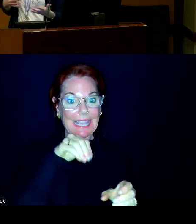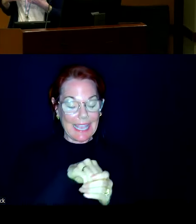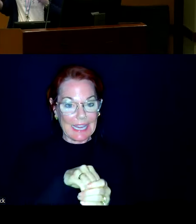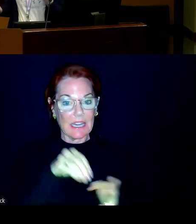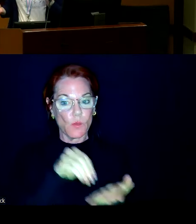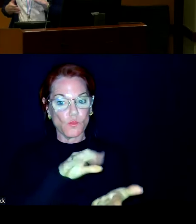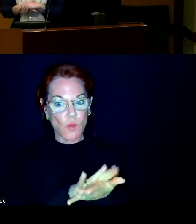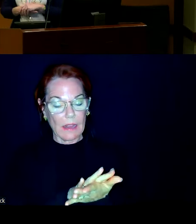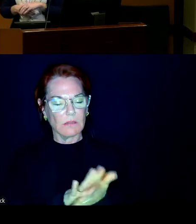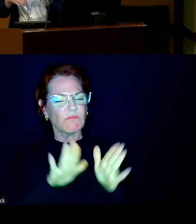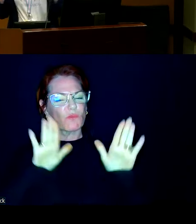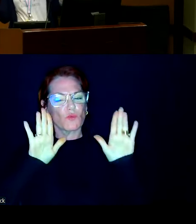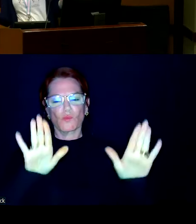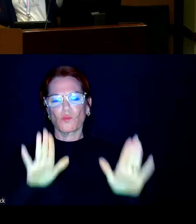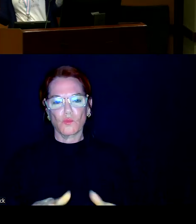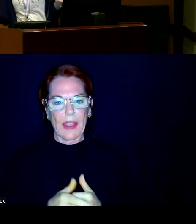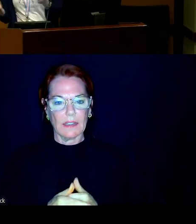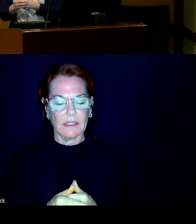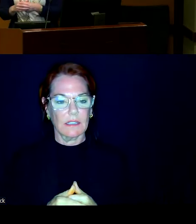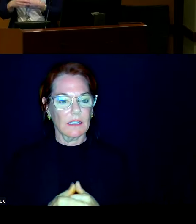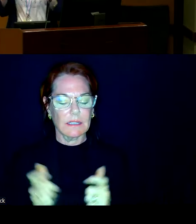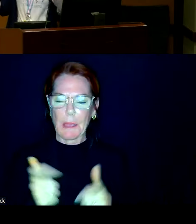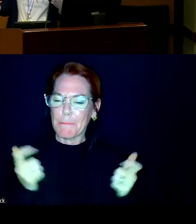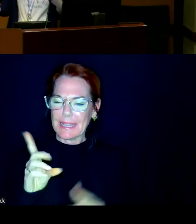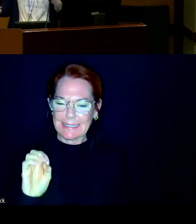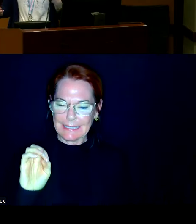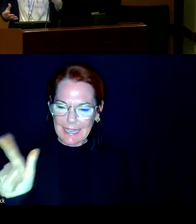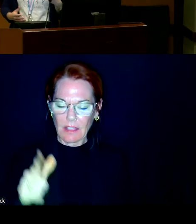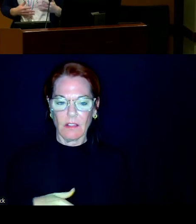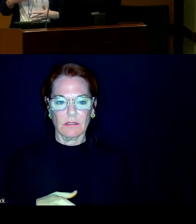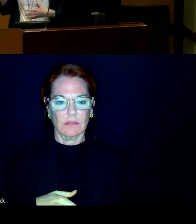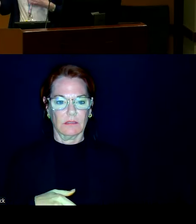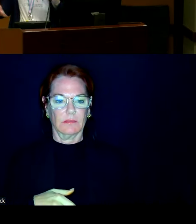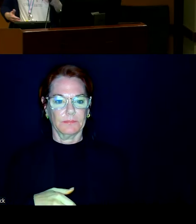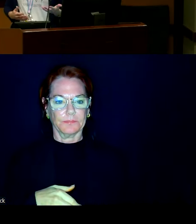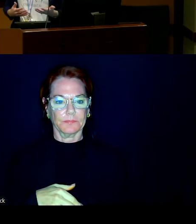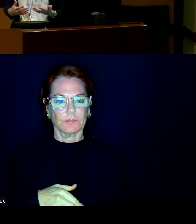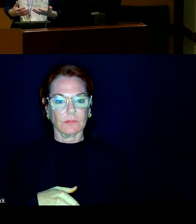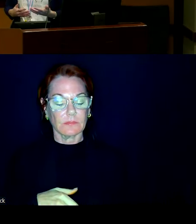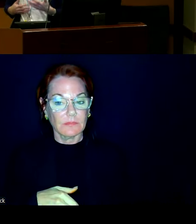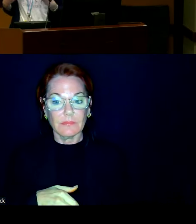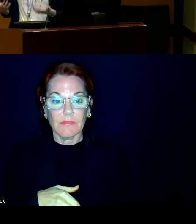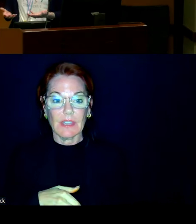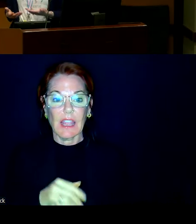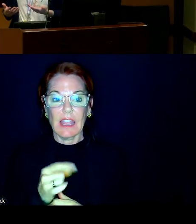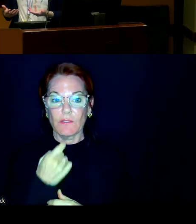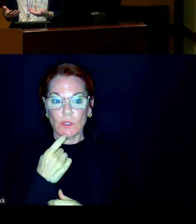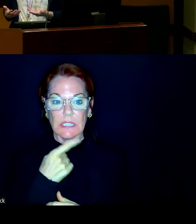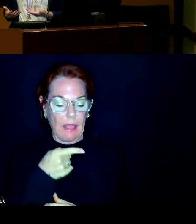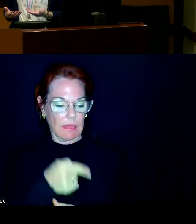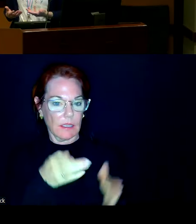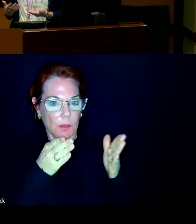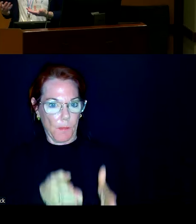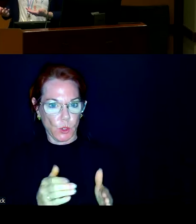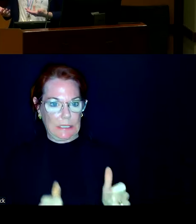the language, like the number of times like allegedly the patient did this, or this person's aggressive. These are loaded terms that are frequently